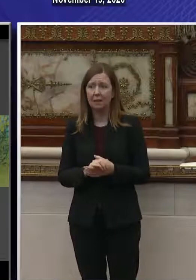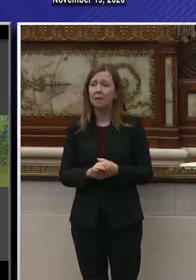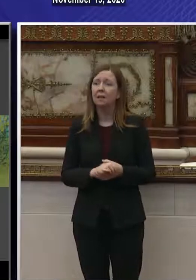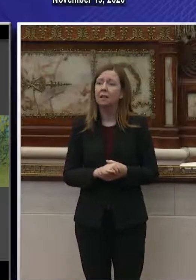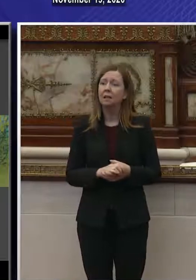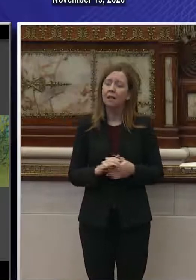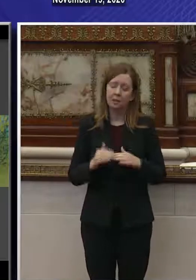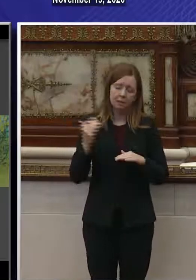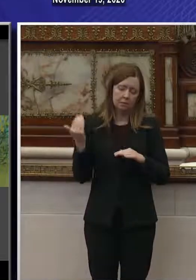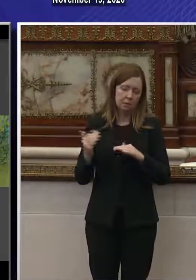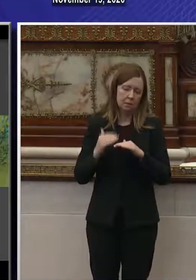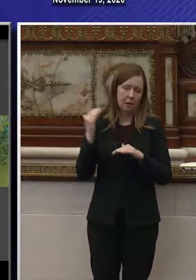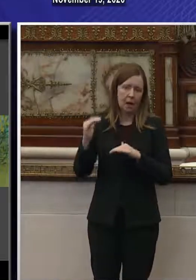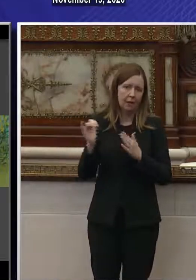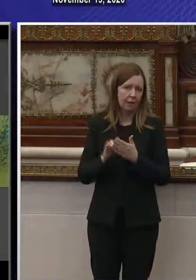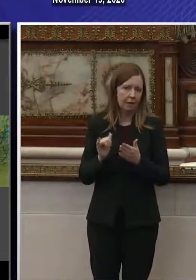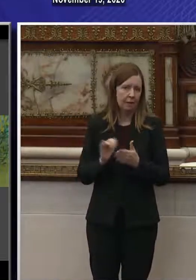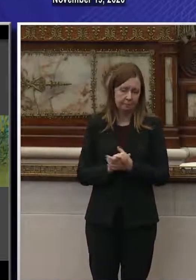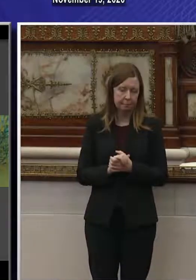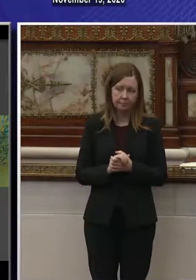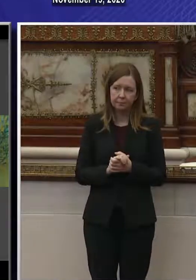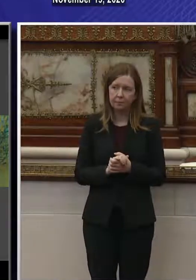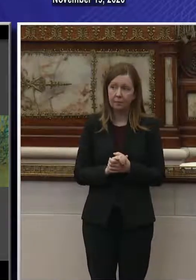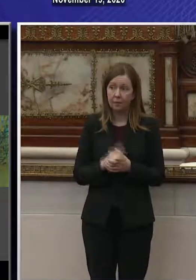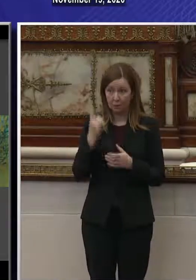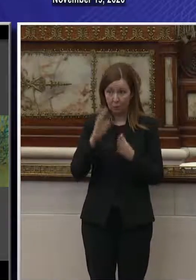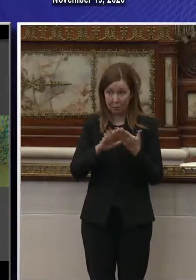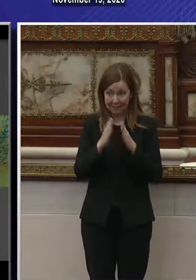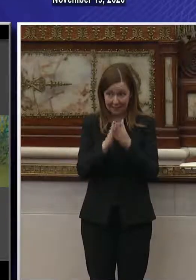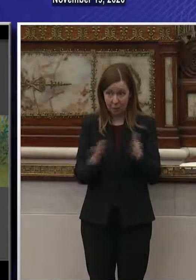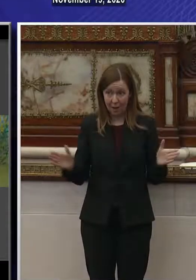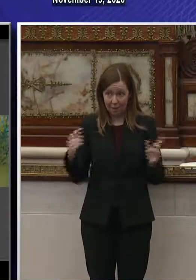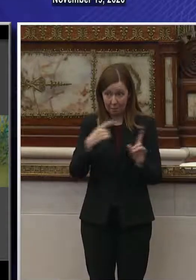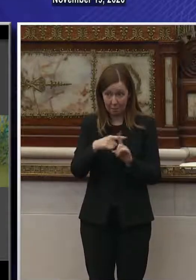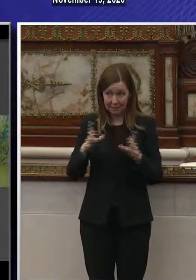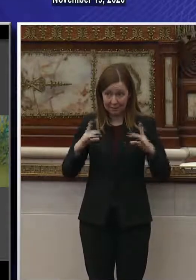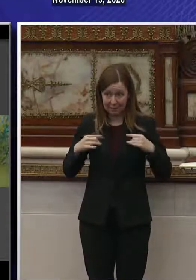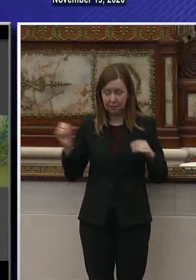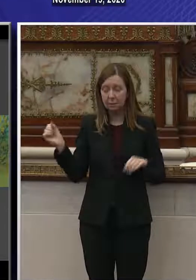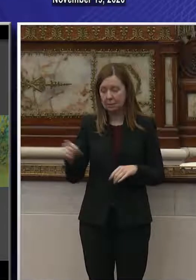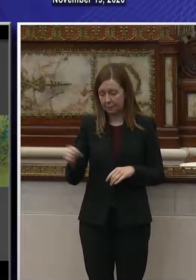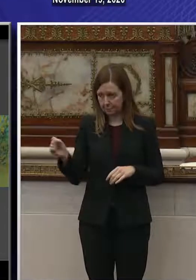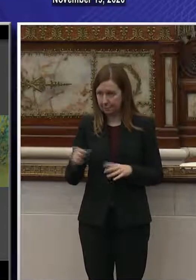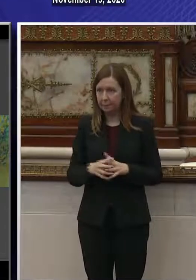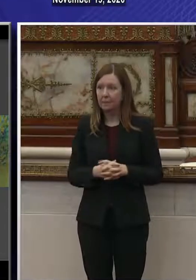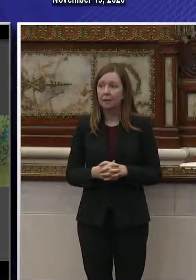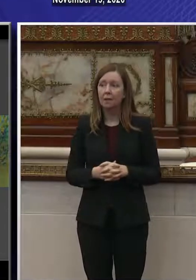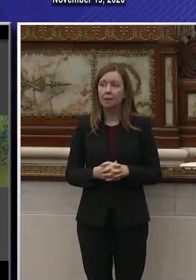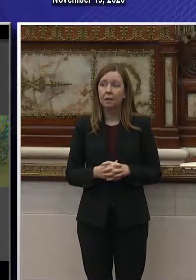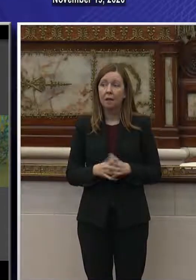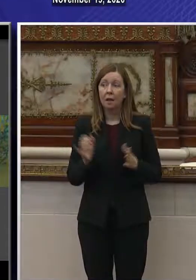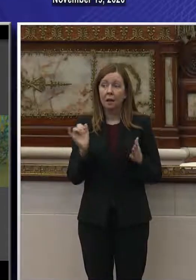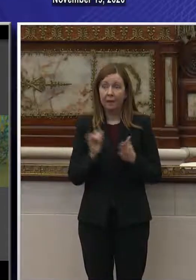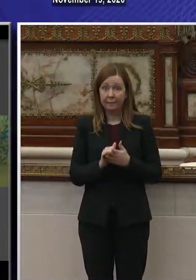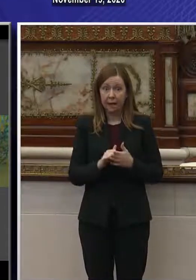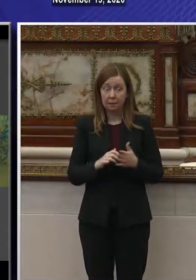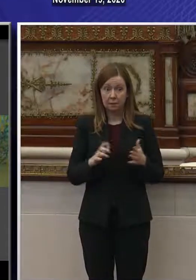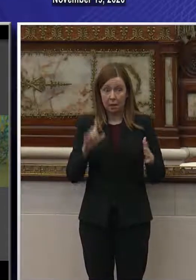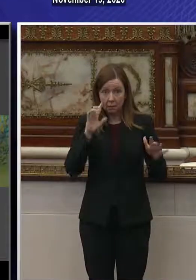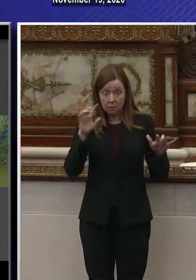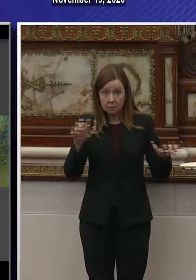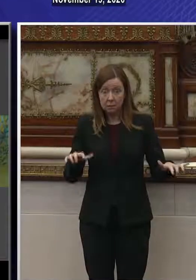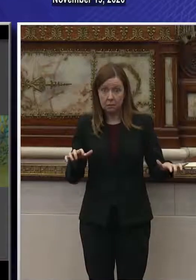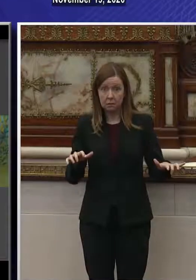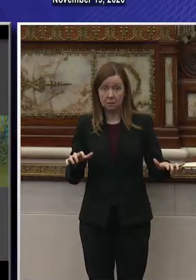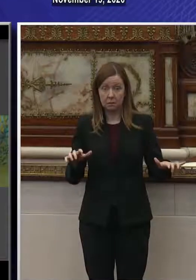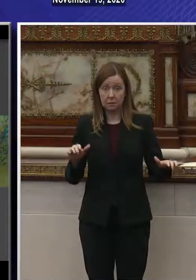that the number? It's higher than that. For citywide positivity? Yeah. I mean, that is like a 5-alarm.